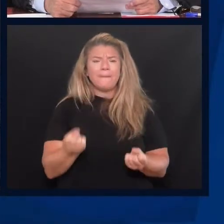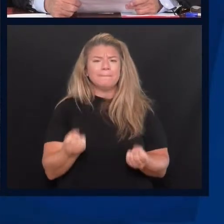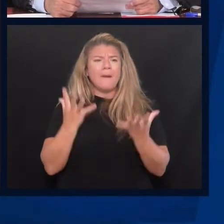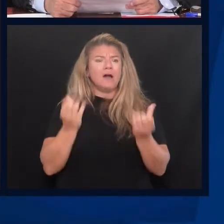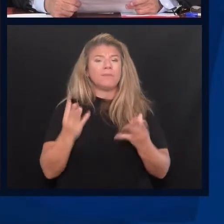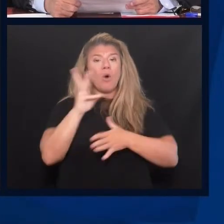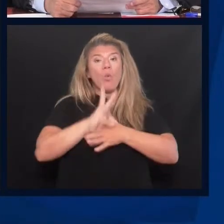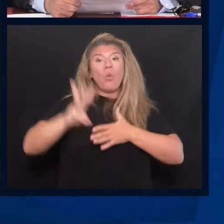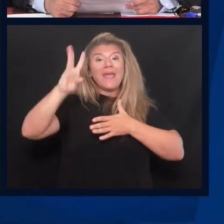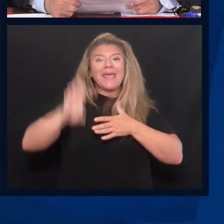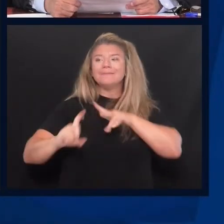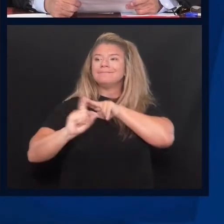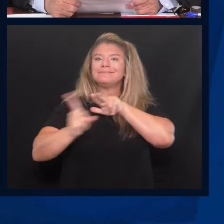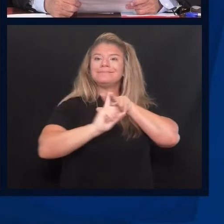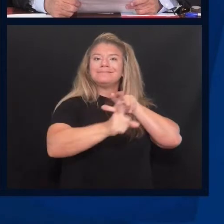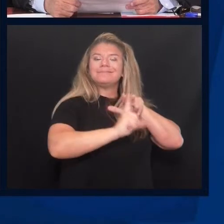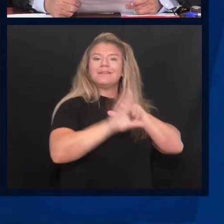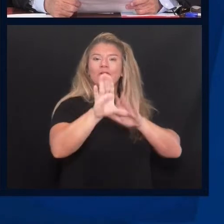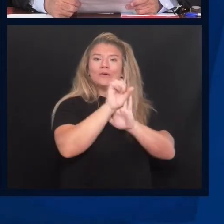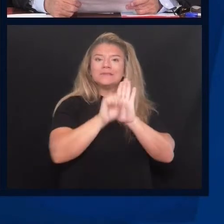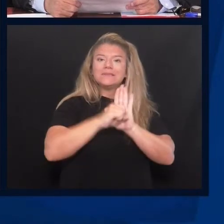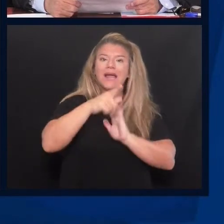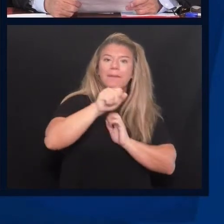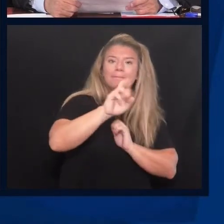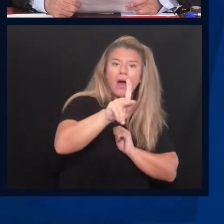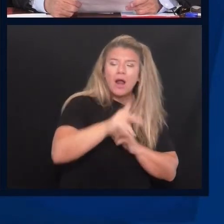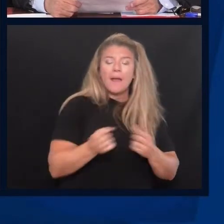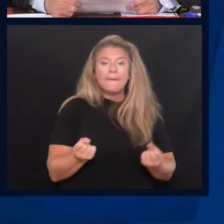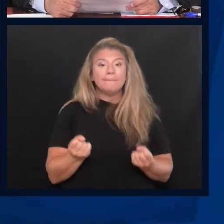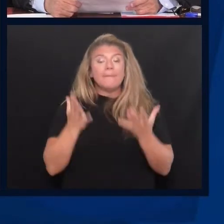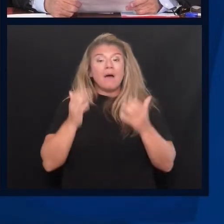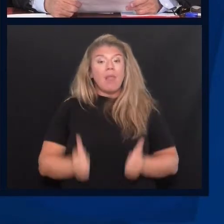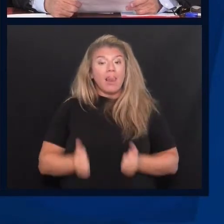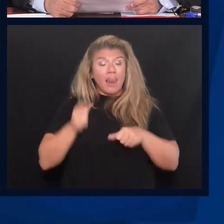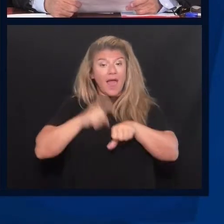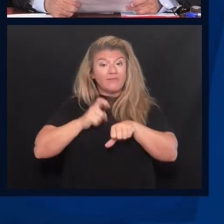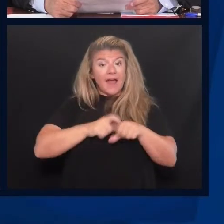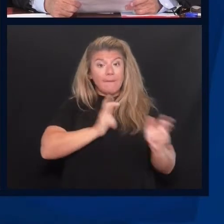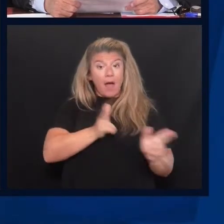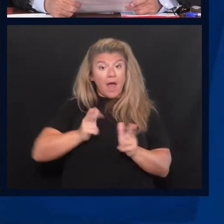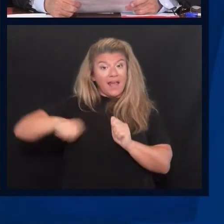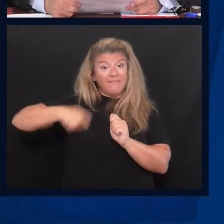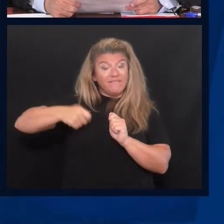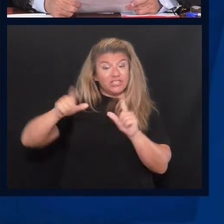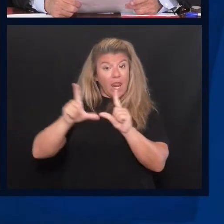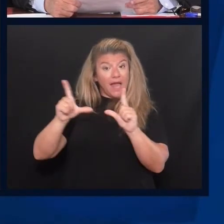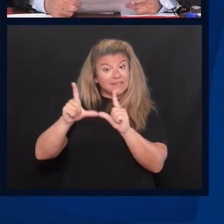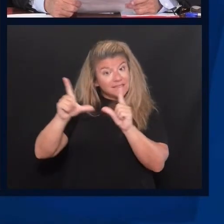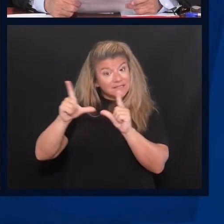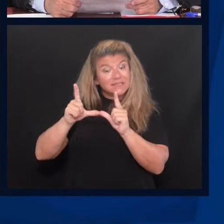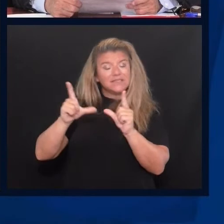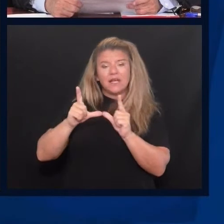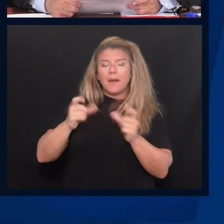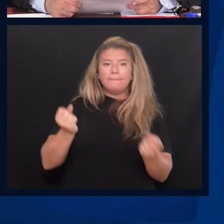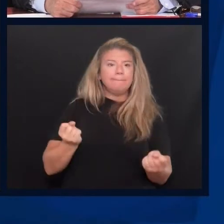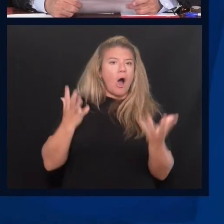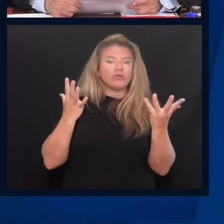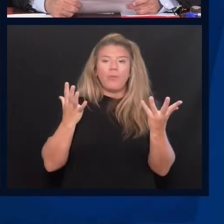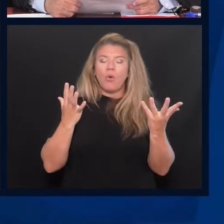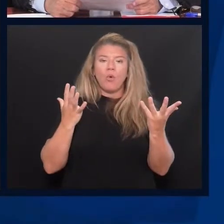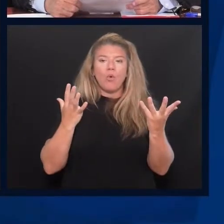weekend getaways at our state parks, multiple lifetime hunting and fishing license. We're going to give away